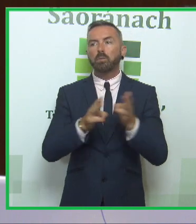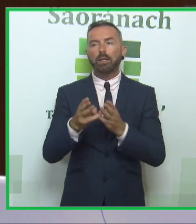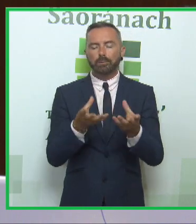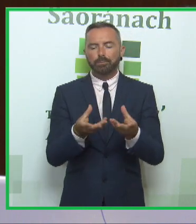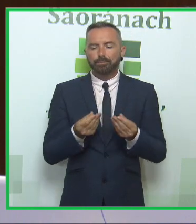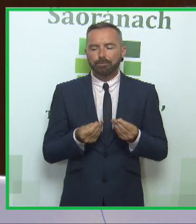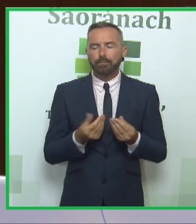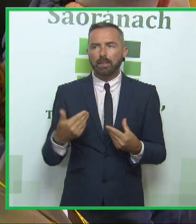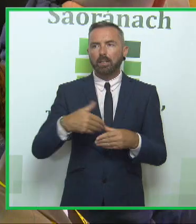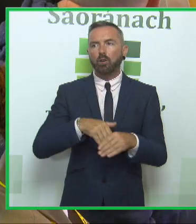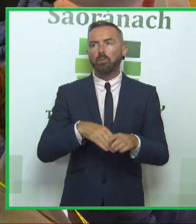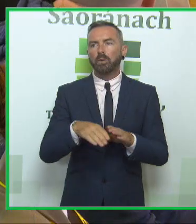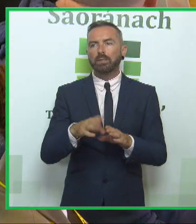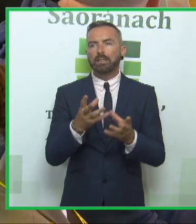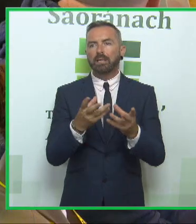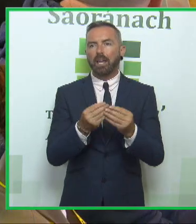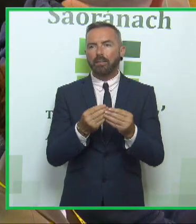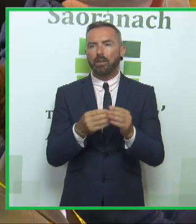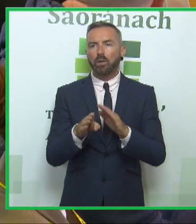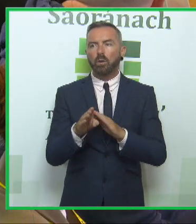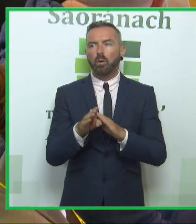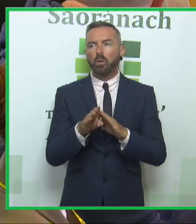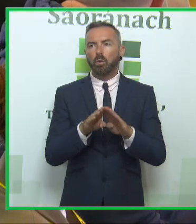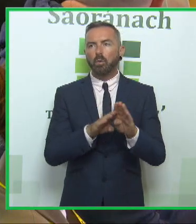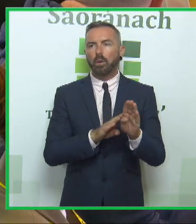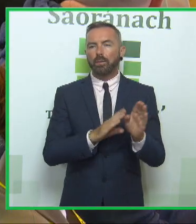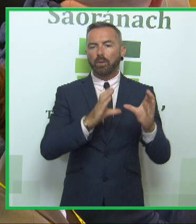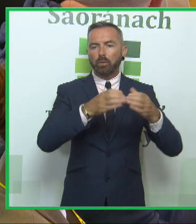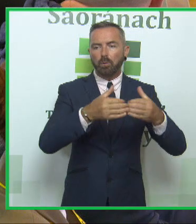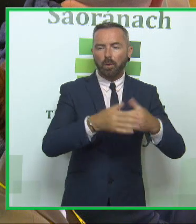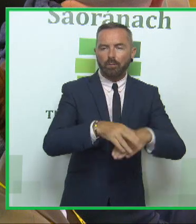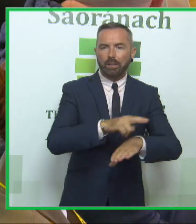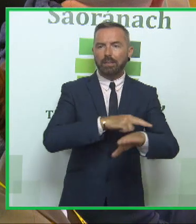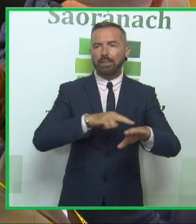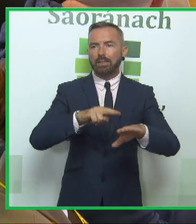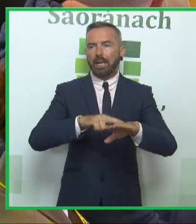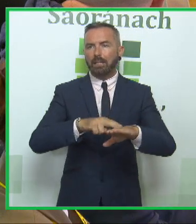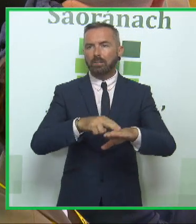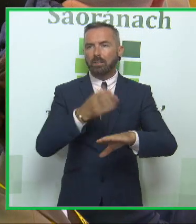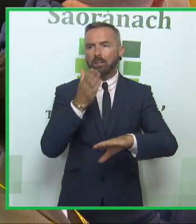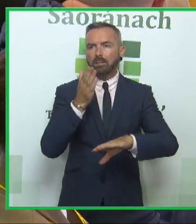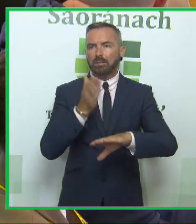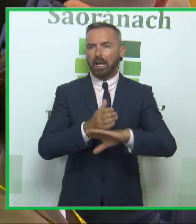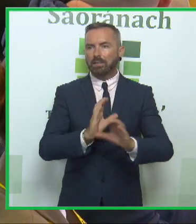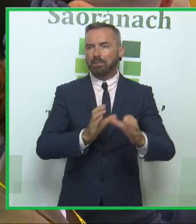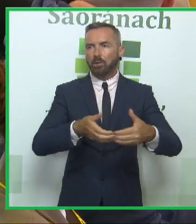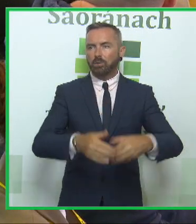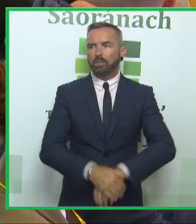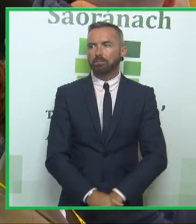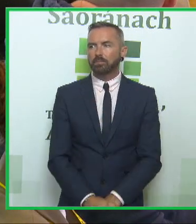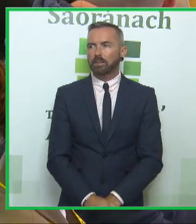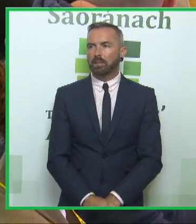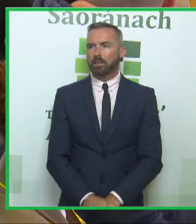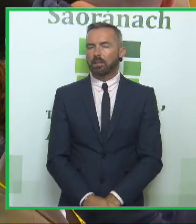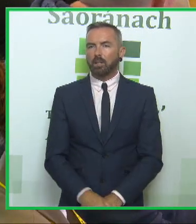be incorporated together under the umbrella of the National Drug Task Force. And we believe one